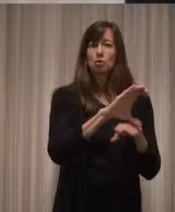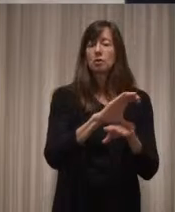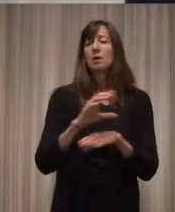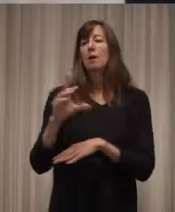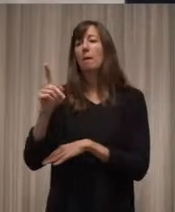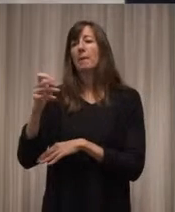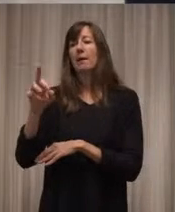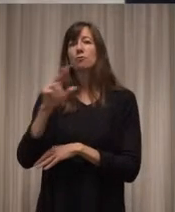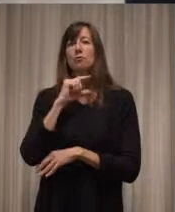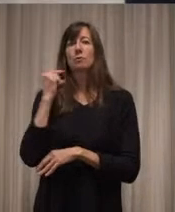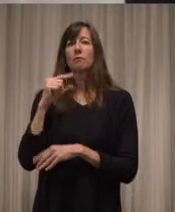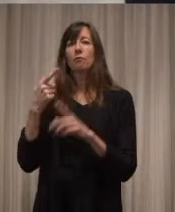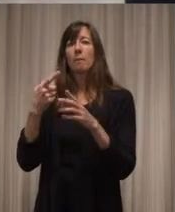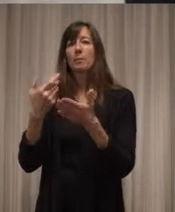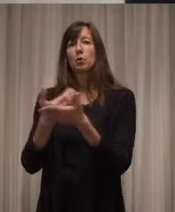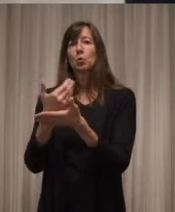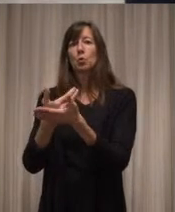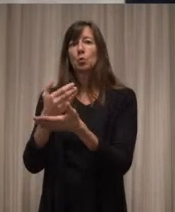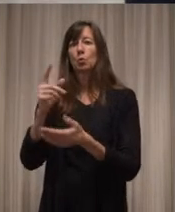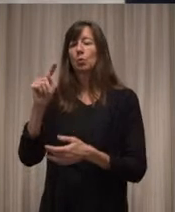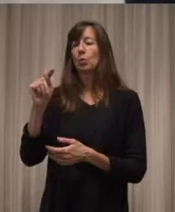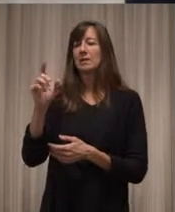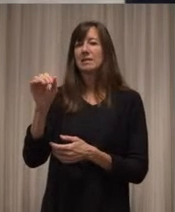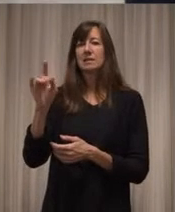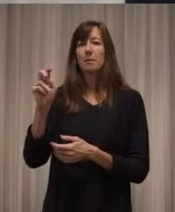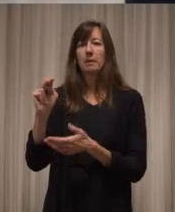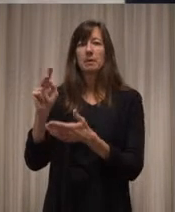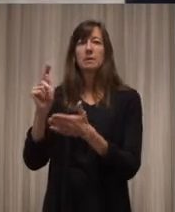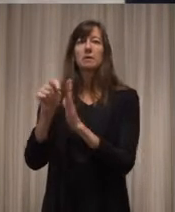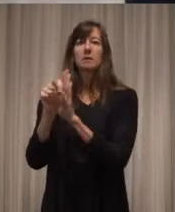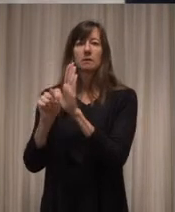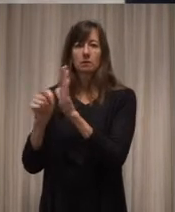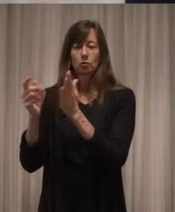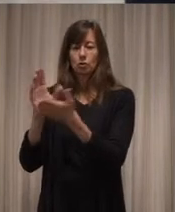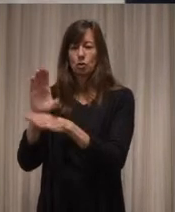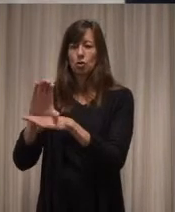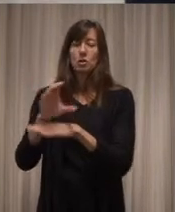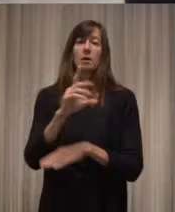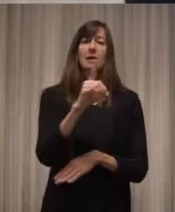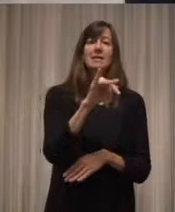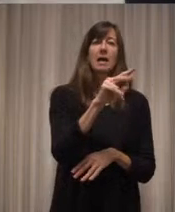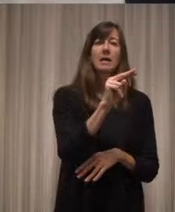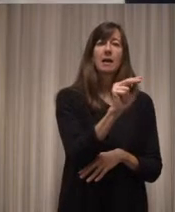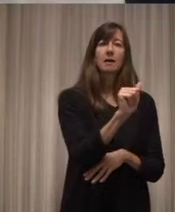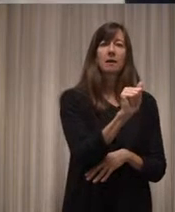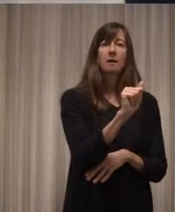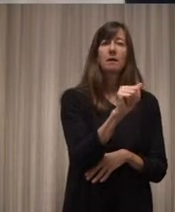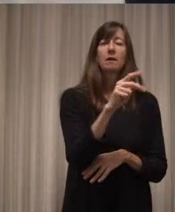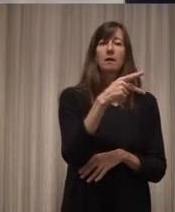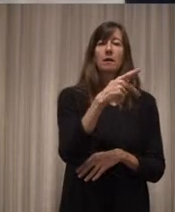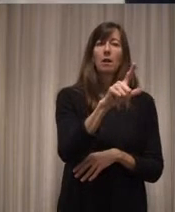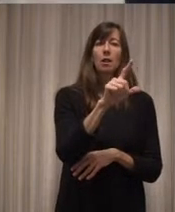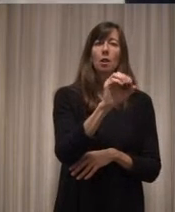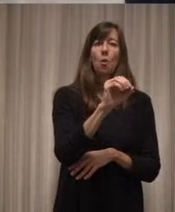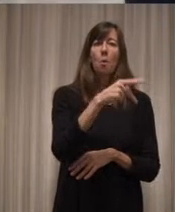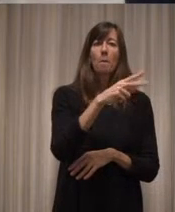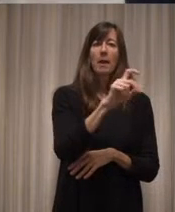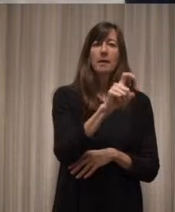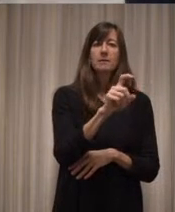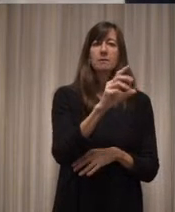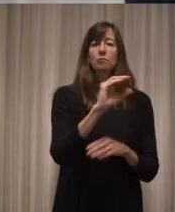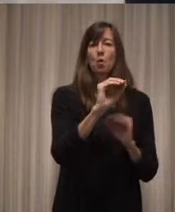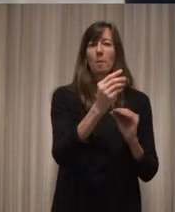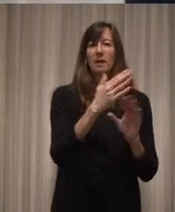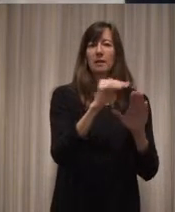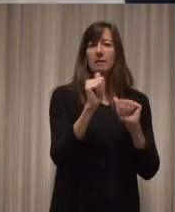the New Testament Church in Ellenville, Diana Lopez from Nobody Leaves Mid-Hudson, as well as representatives from the Ulster County